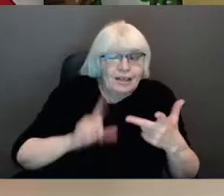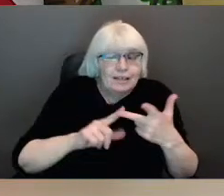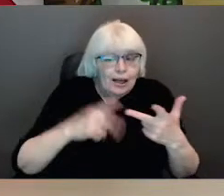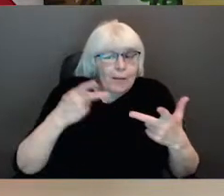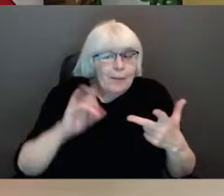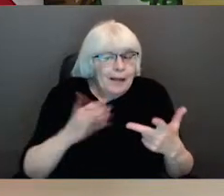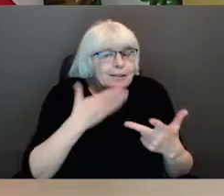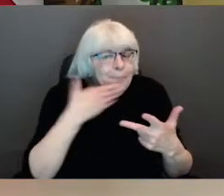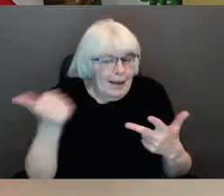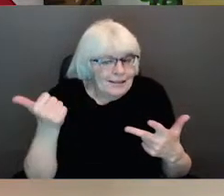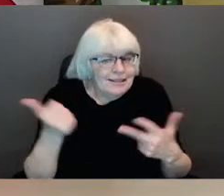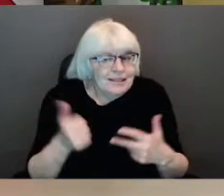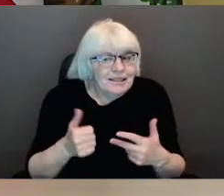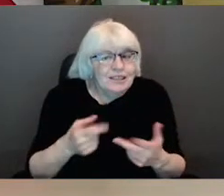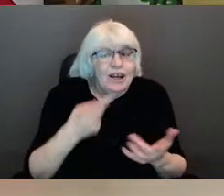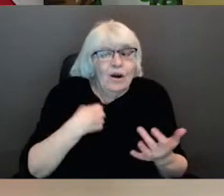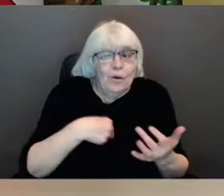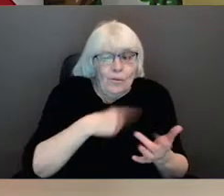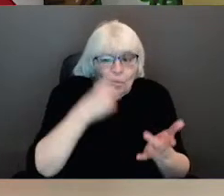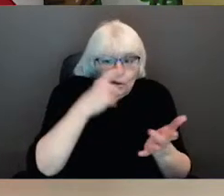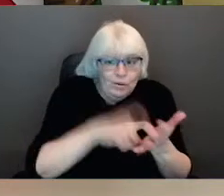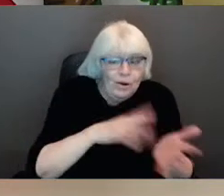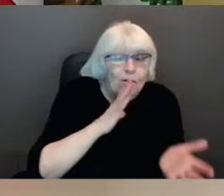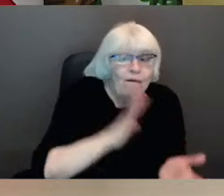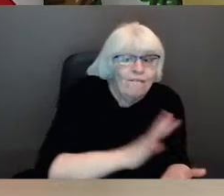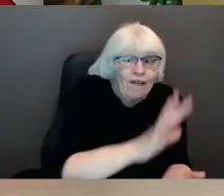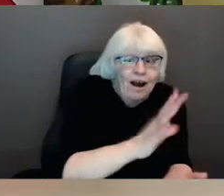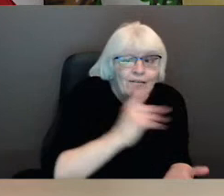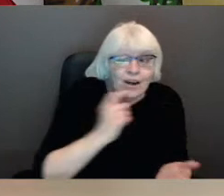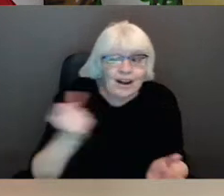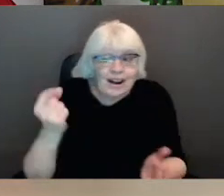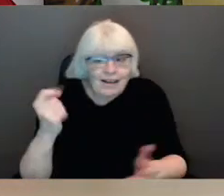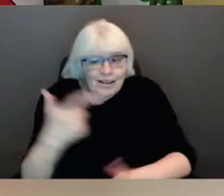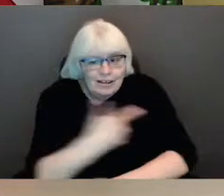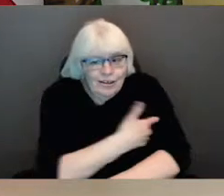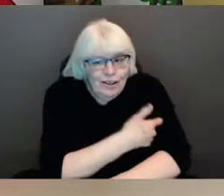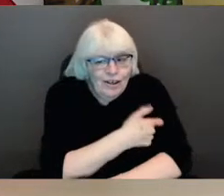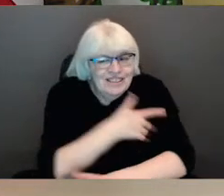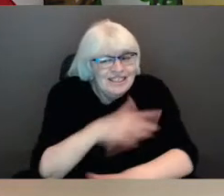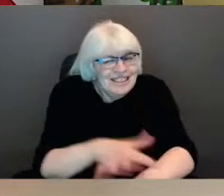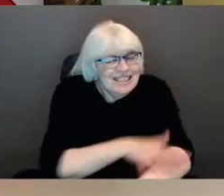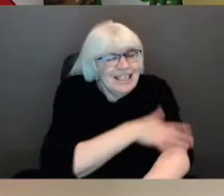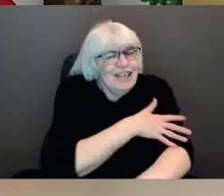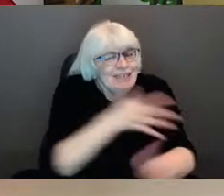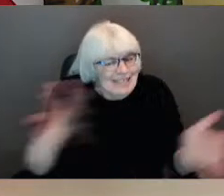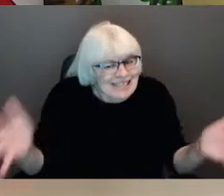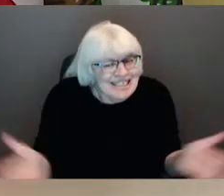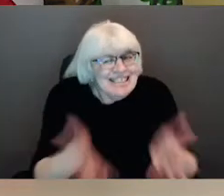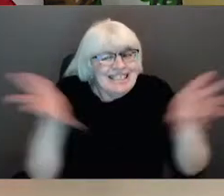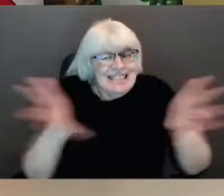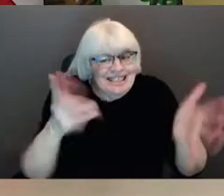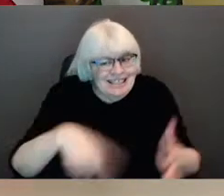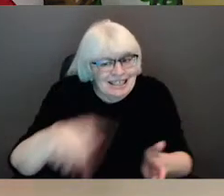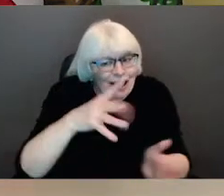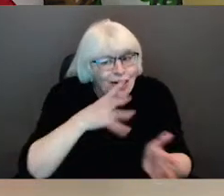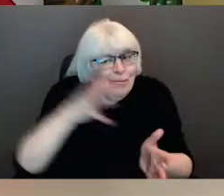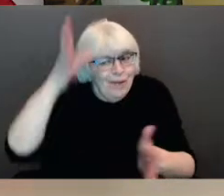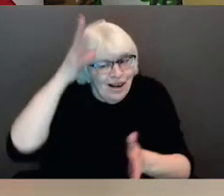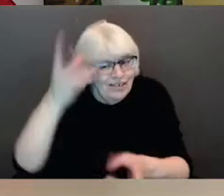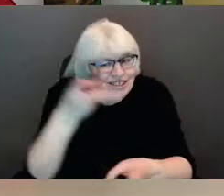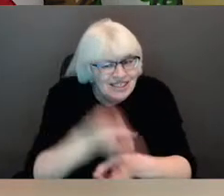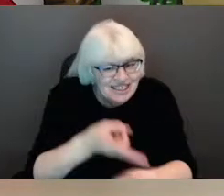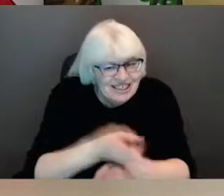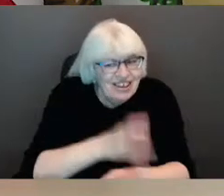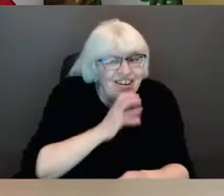considerably. I urge parents and guardians of children aged 5 to 11 who have not yet done so to make an appointment to have their